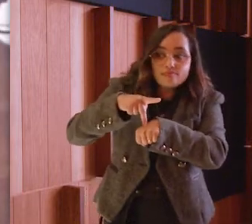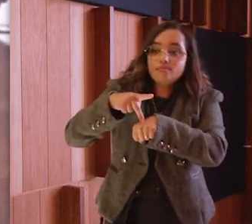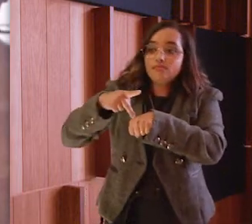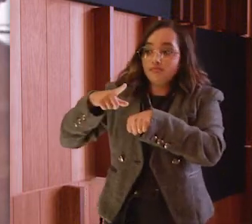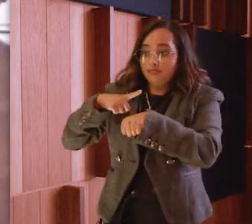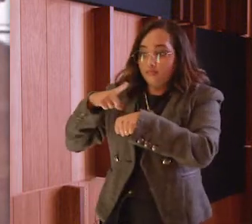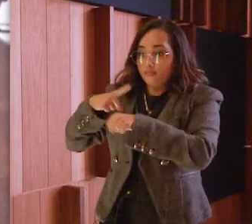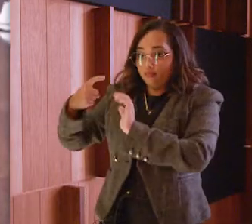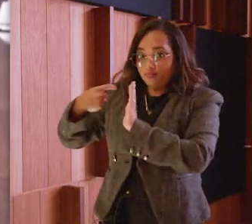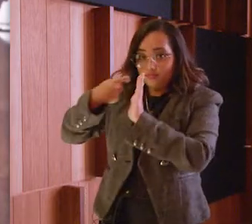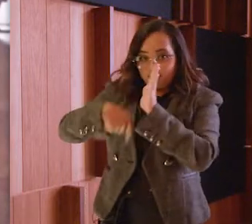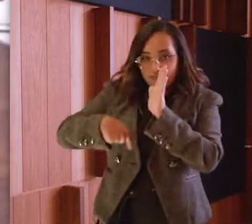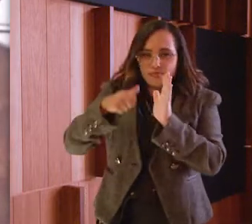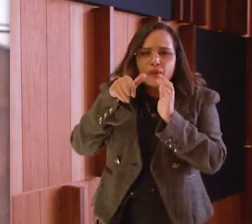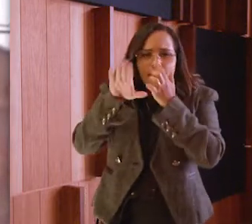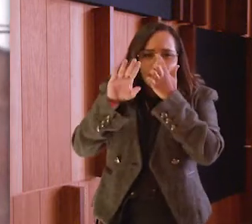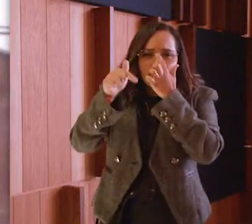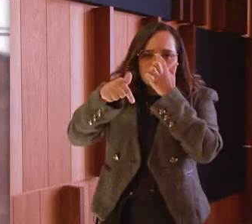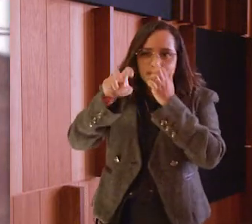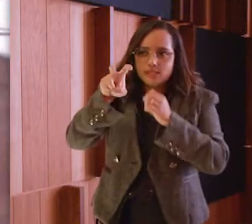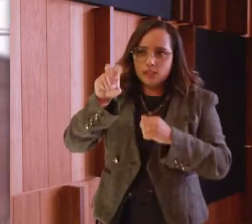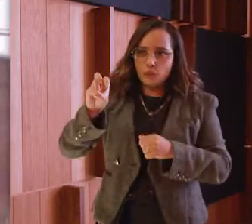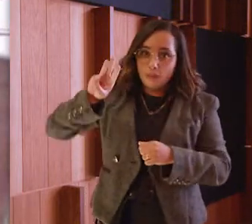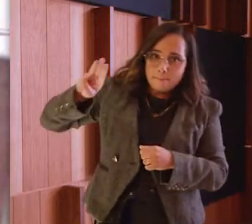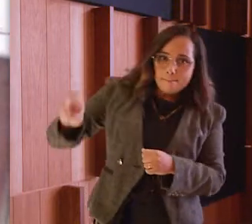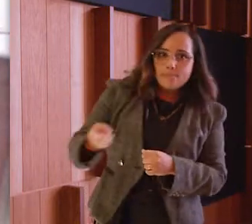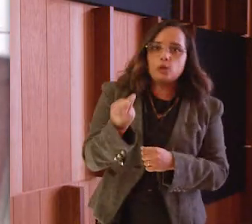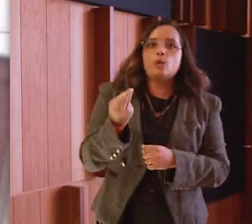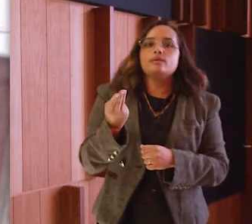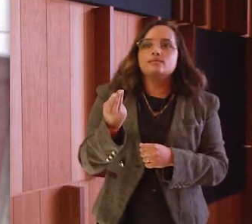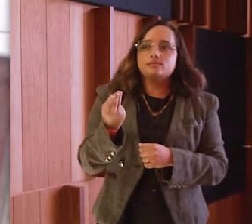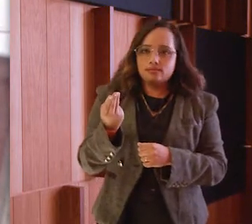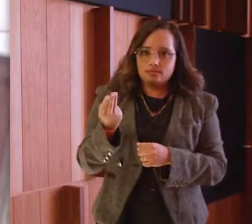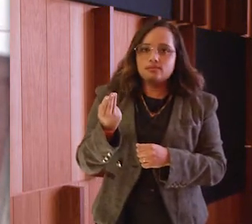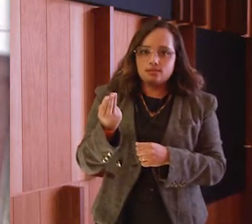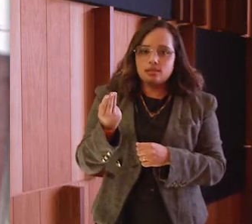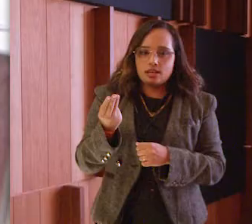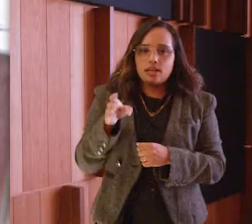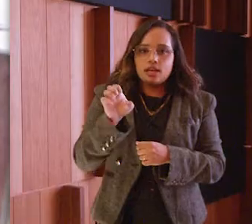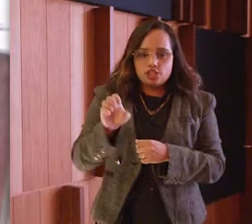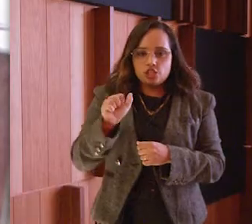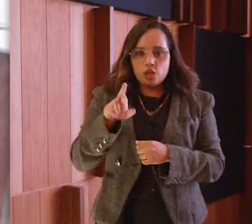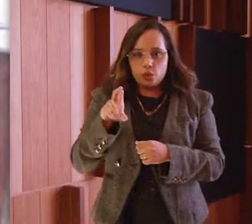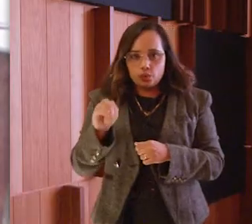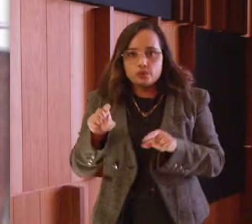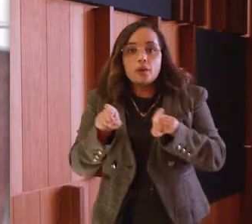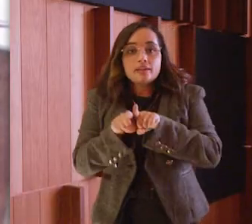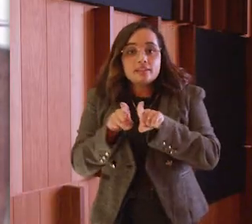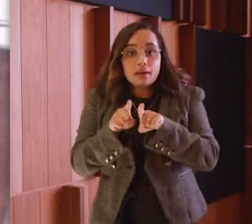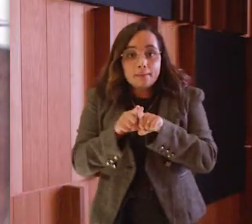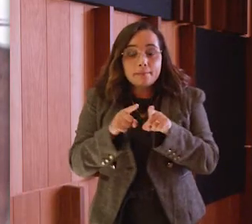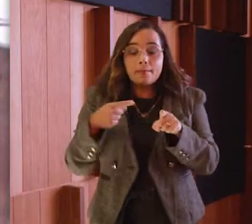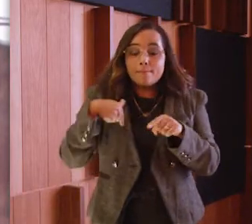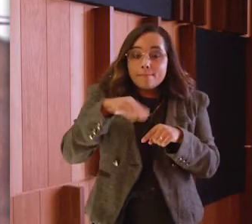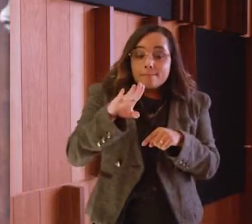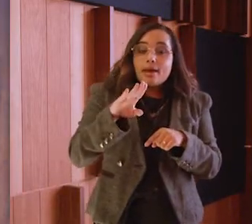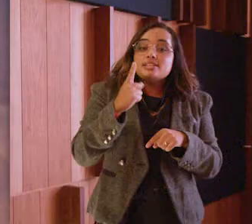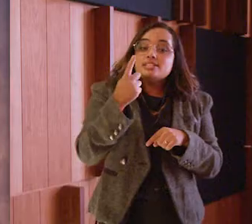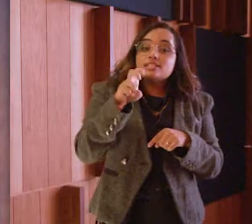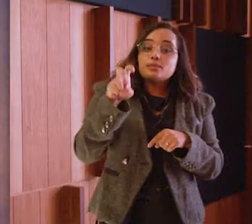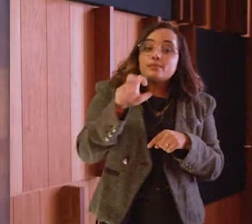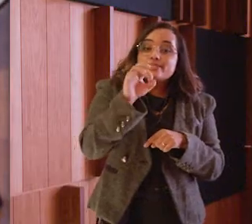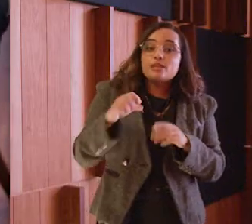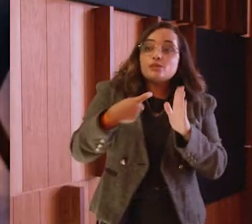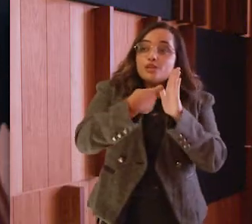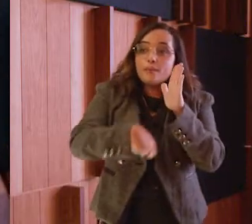every taxpayer pays at least 15% tax regardless of where they do business. It's very important